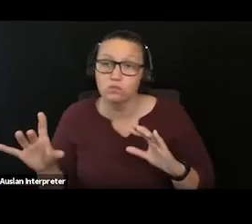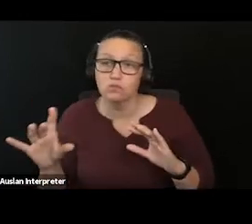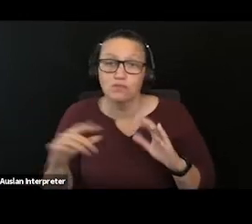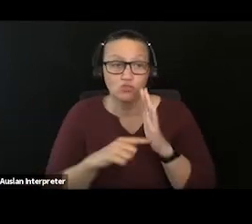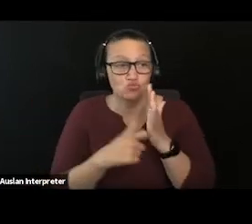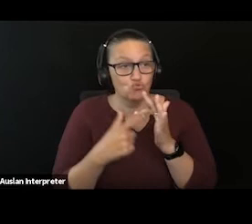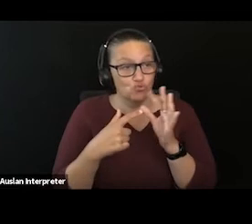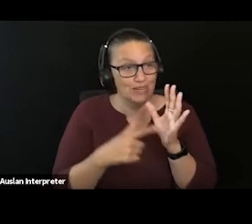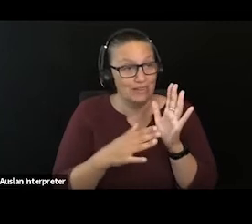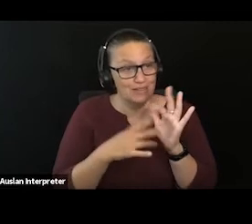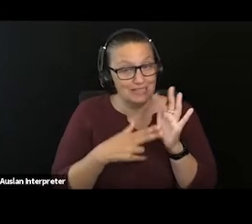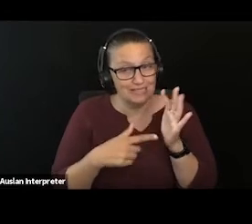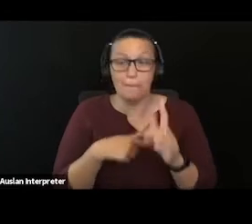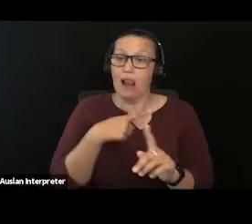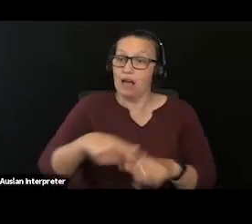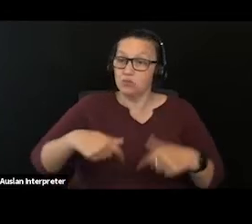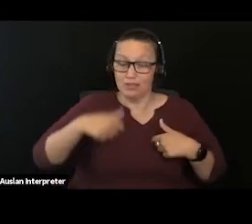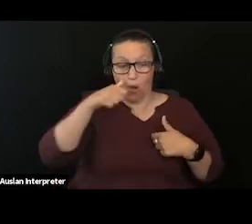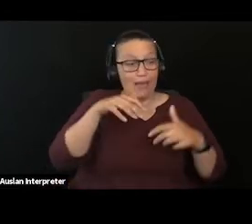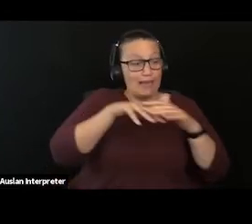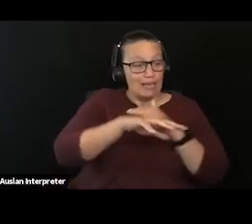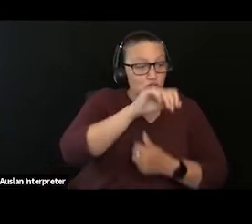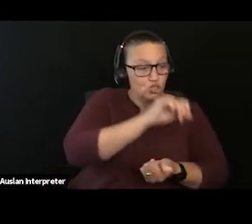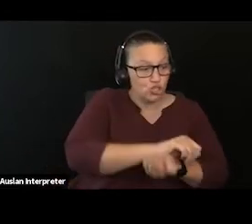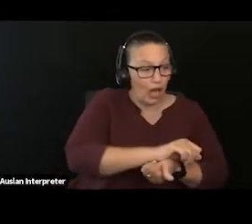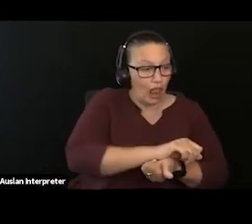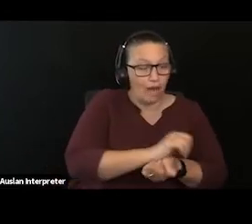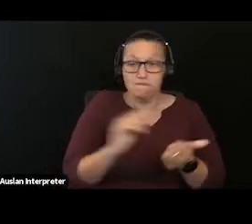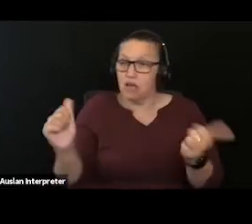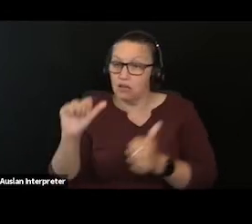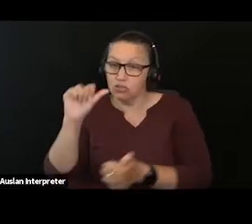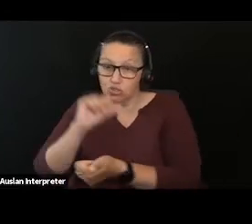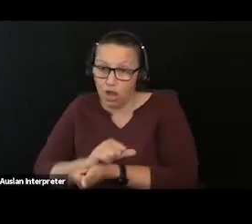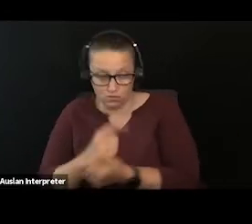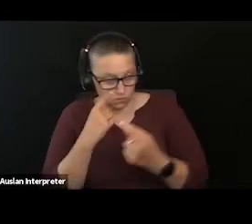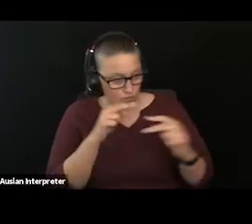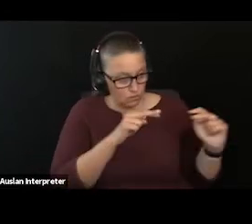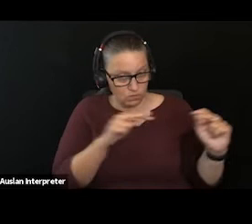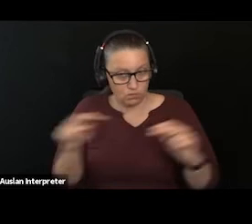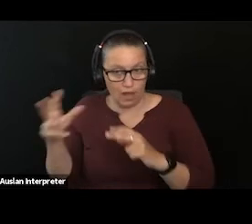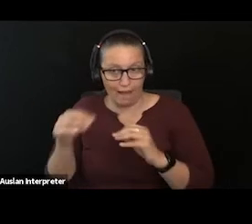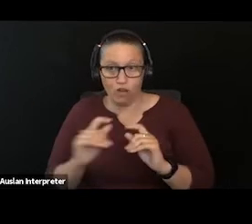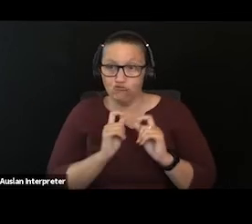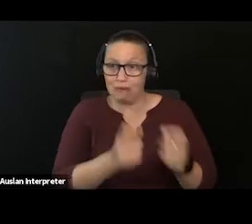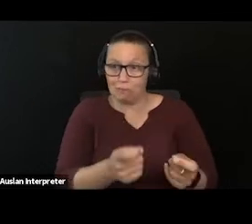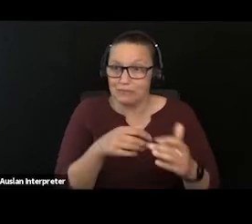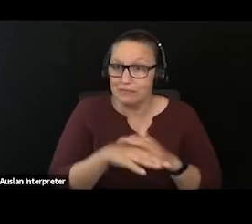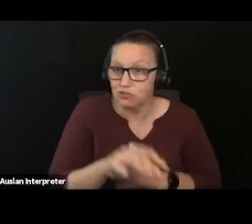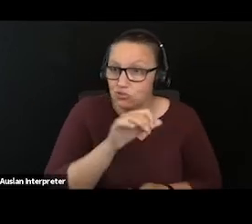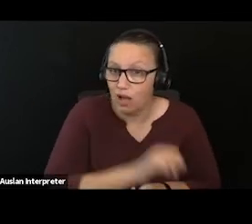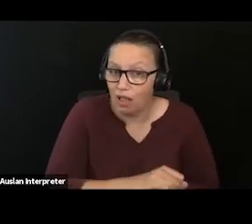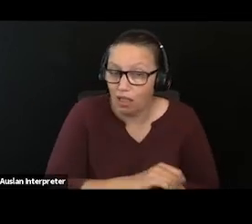and out of incarceration to look at whether or not people were receiving treatment during their incarceration and whether or not once they